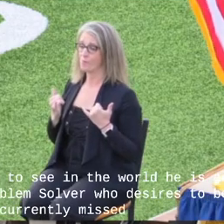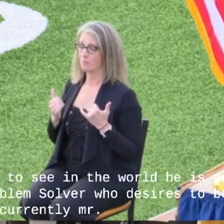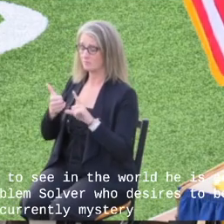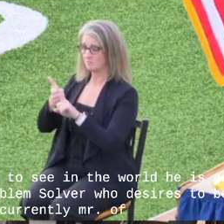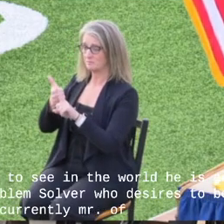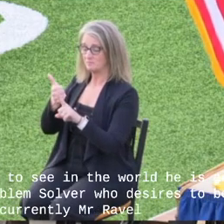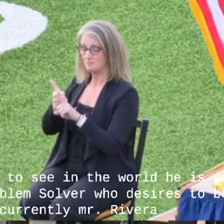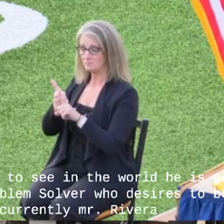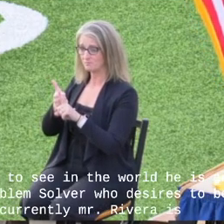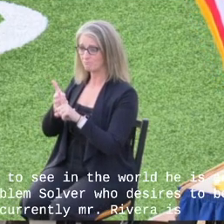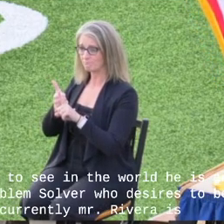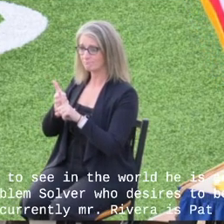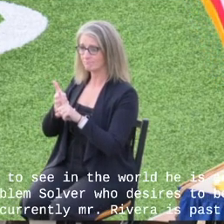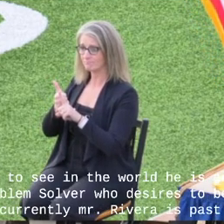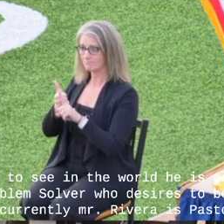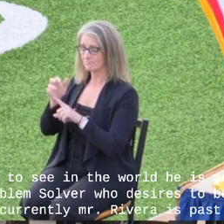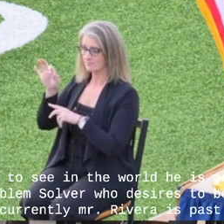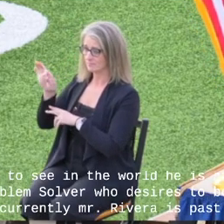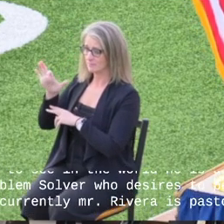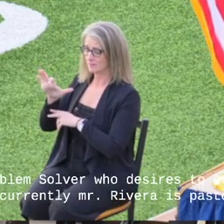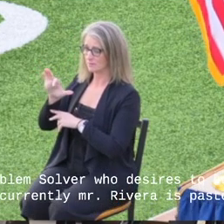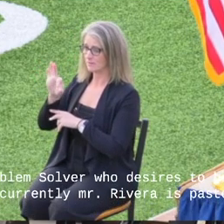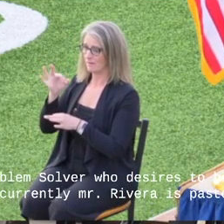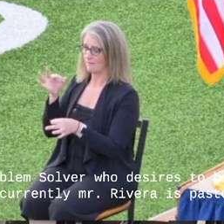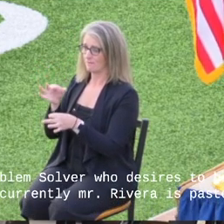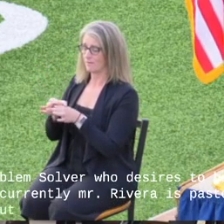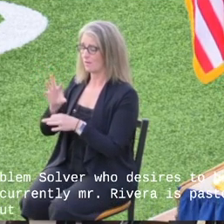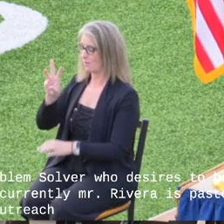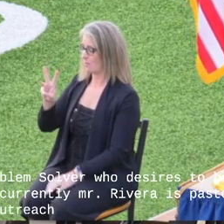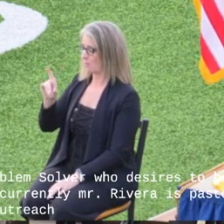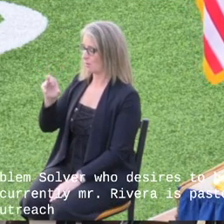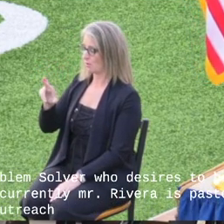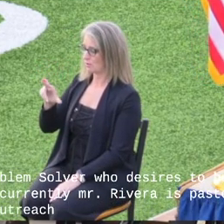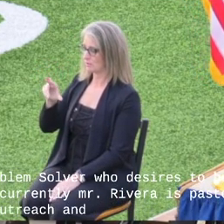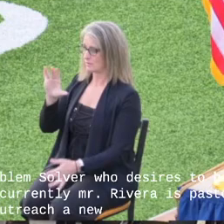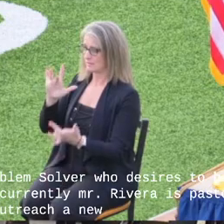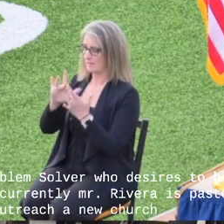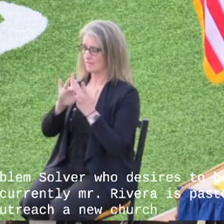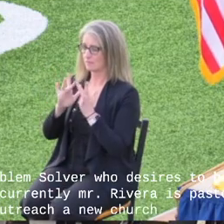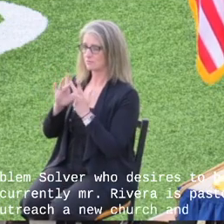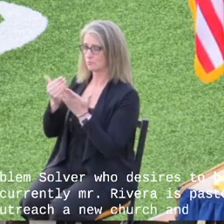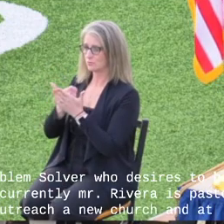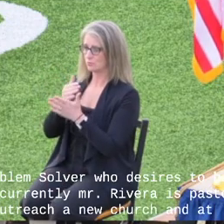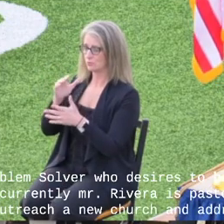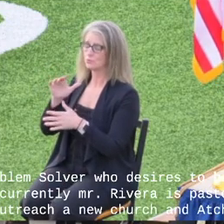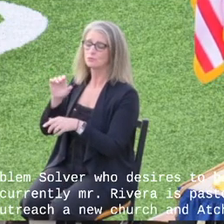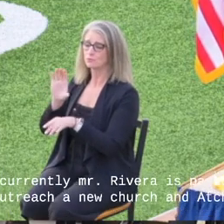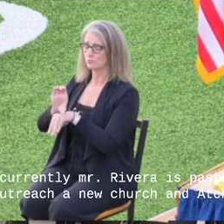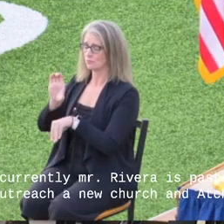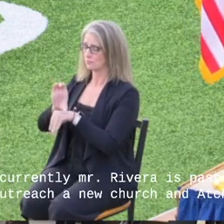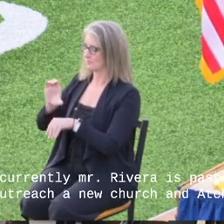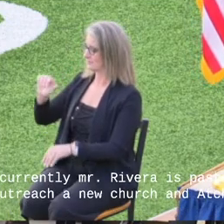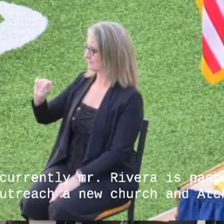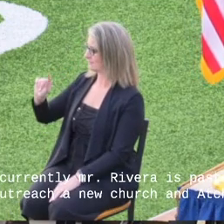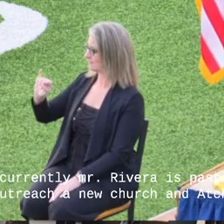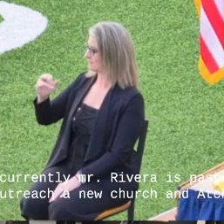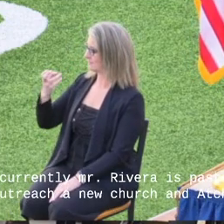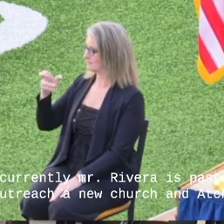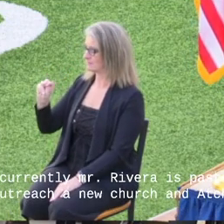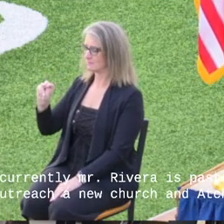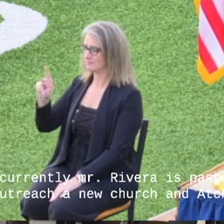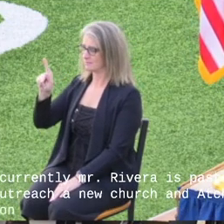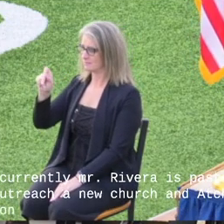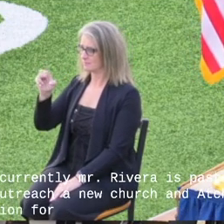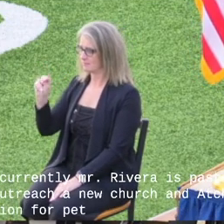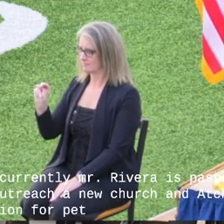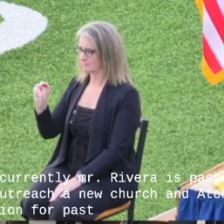Mr. Rivera is pastoring Faith Walkers Outreach, a new church in Atchison, Kansas. His